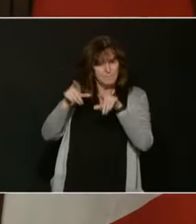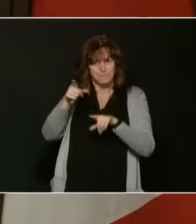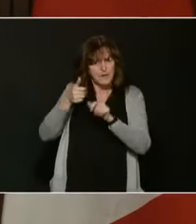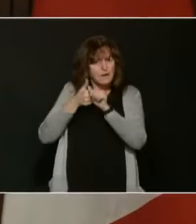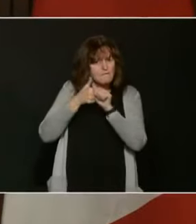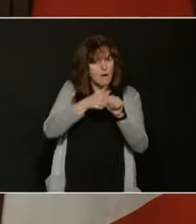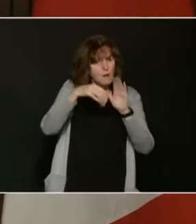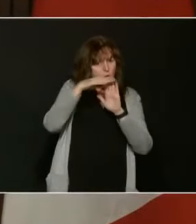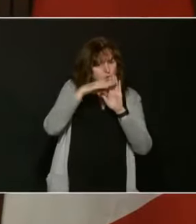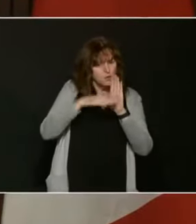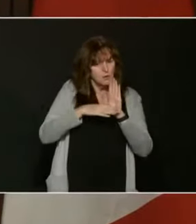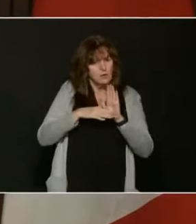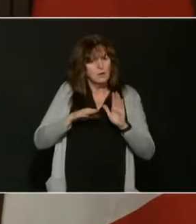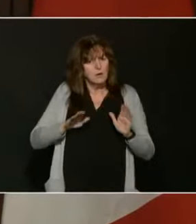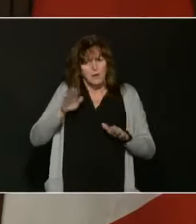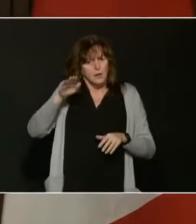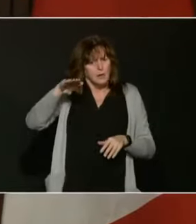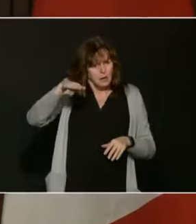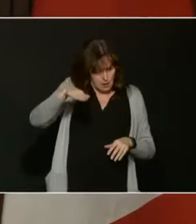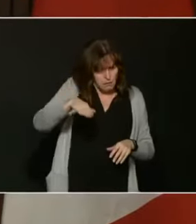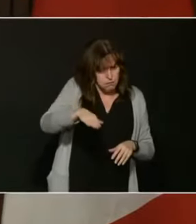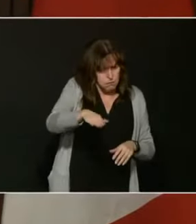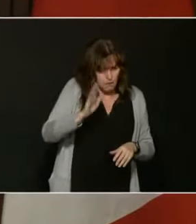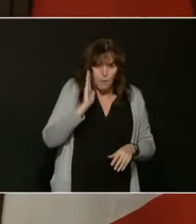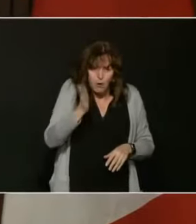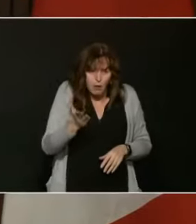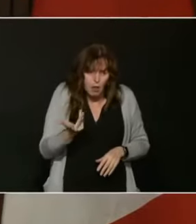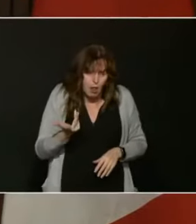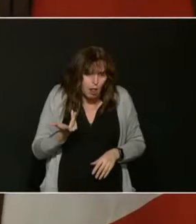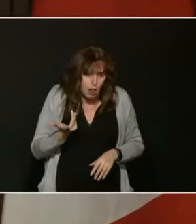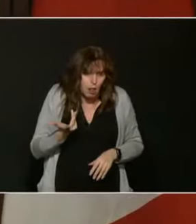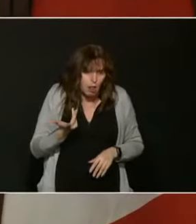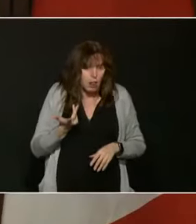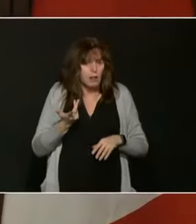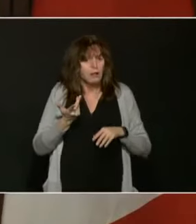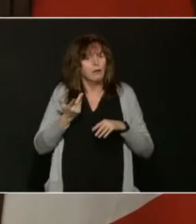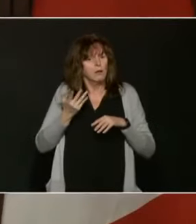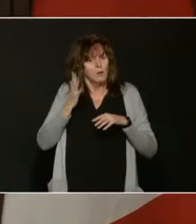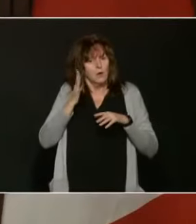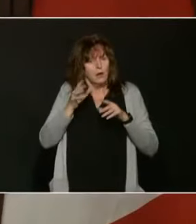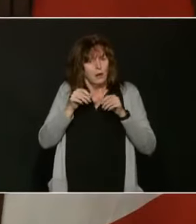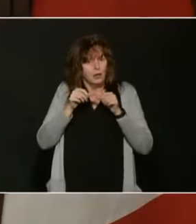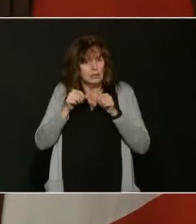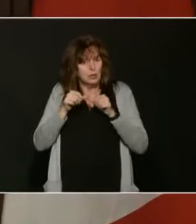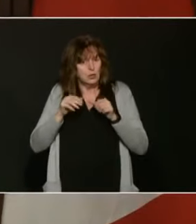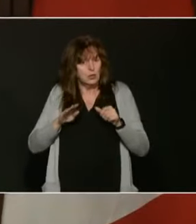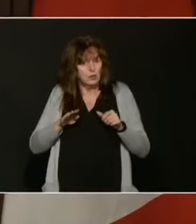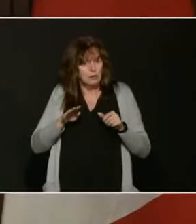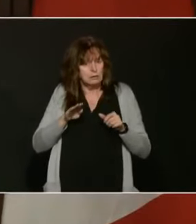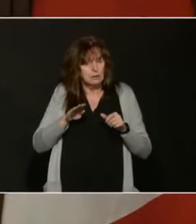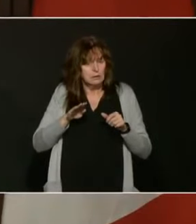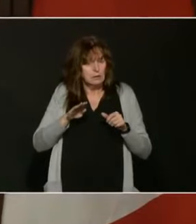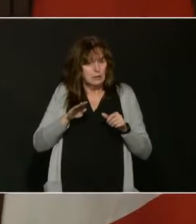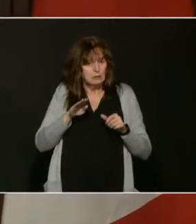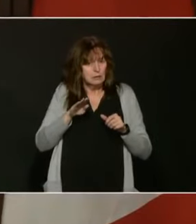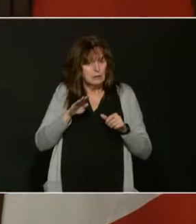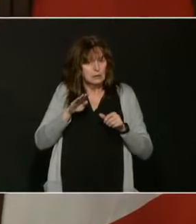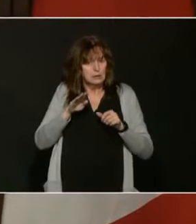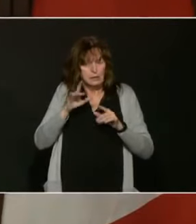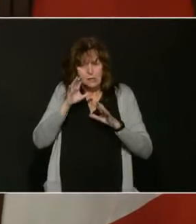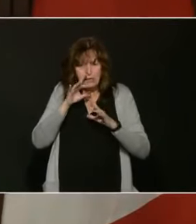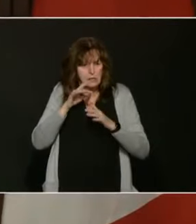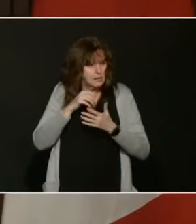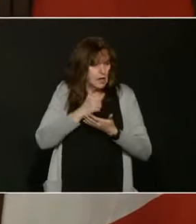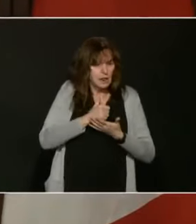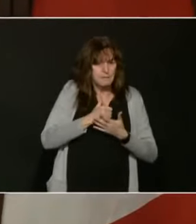Obviously, cases will continue to rise for a little bit as what were infections turn into people who seek testing, but you